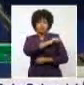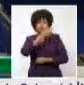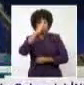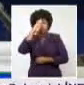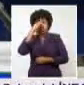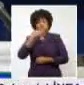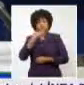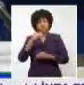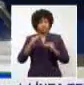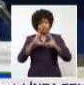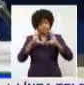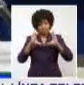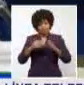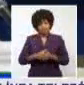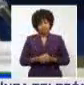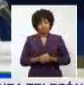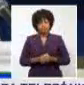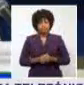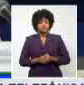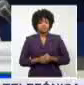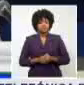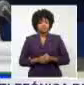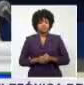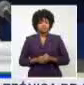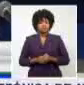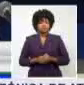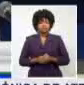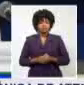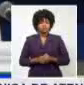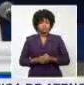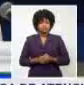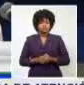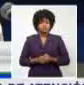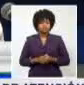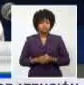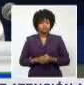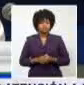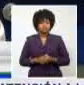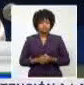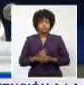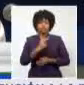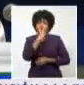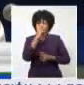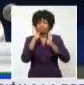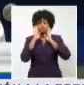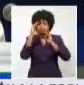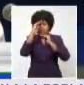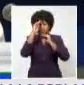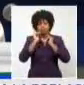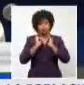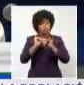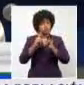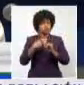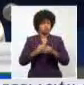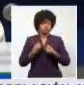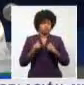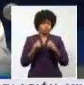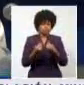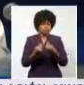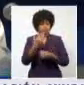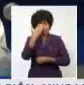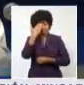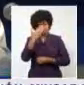audience. We begin this conference today as it deserves to